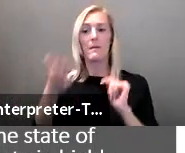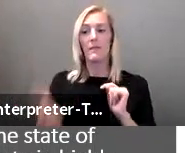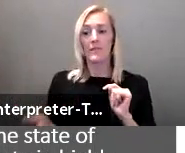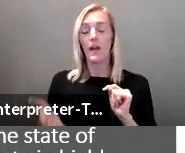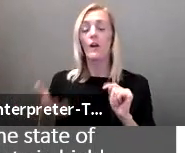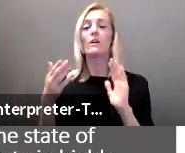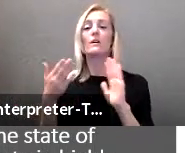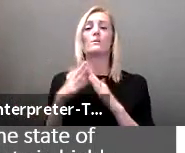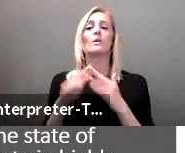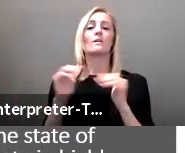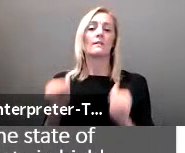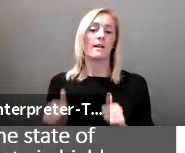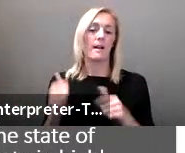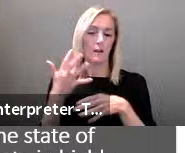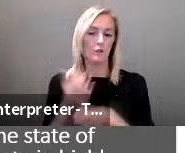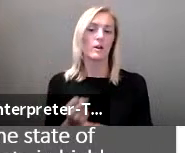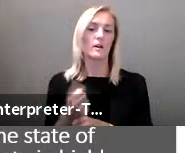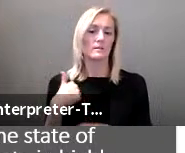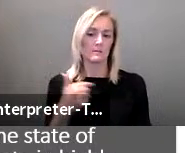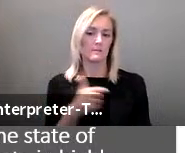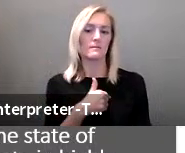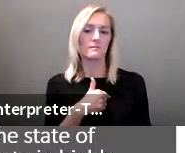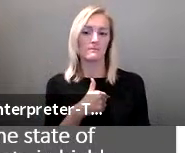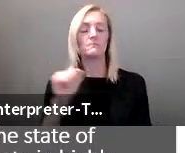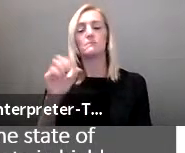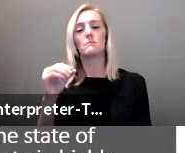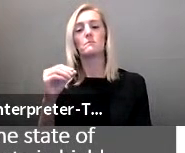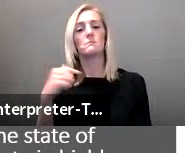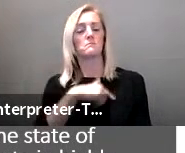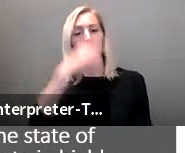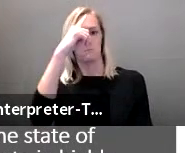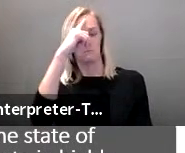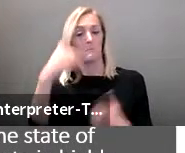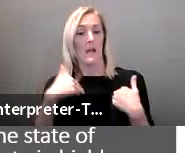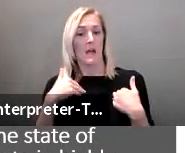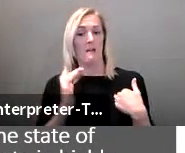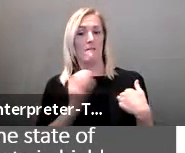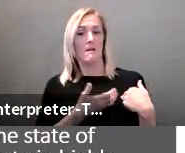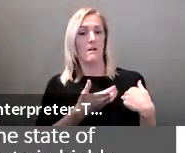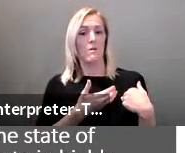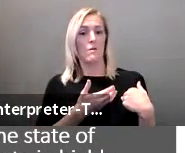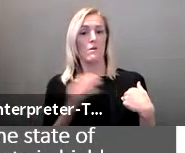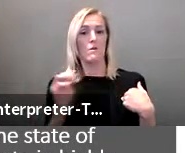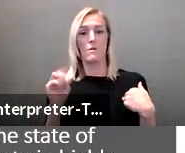can trust what you're doing. And so we thought if we had our own mobile